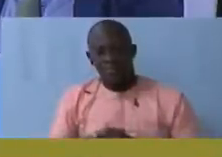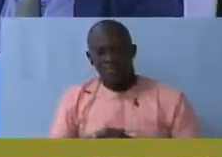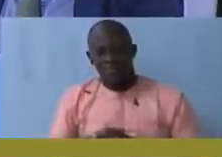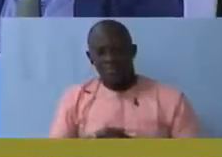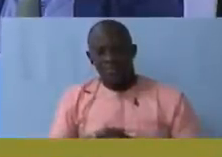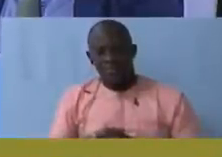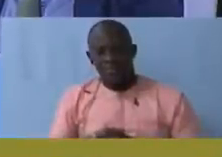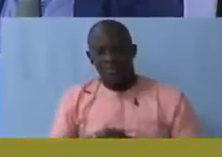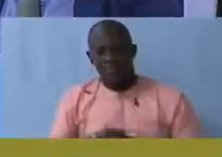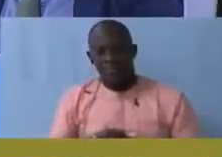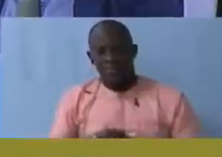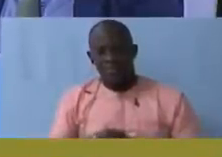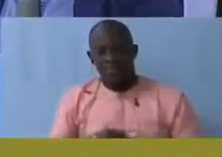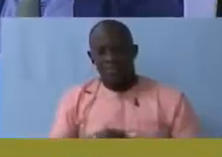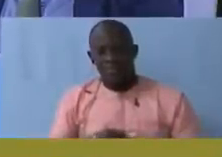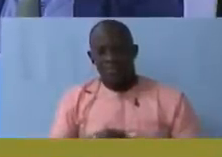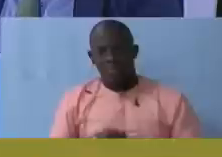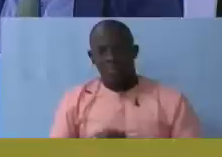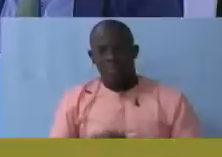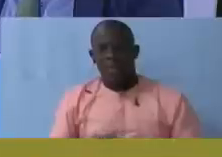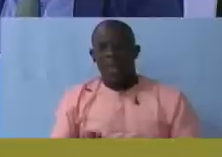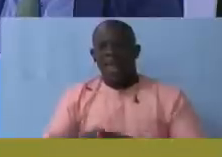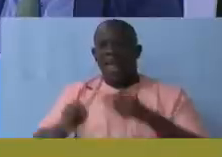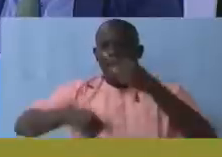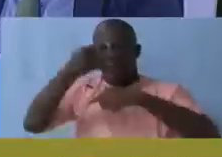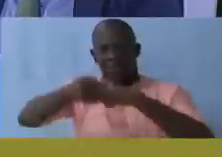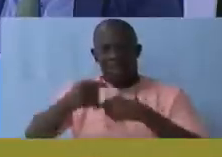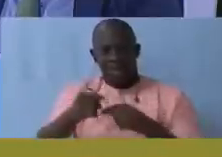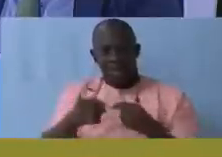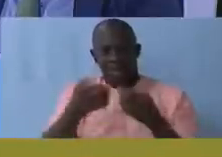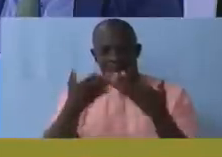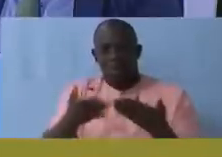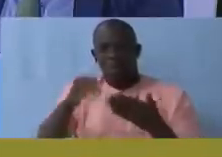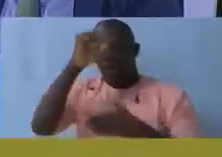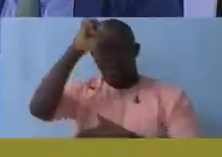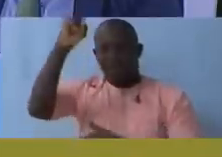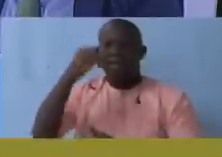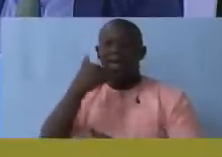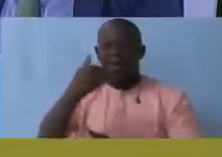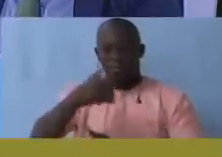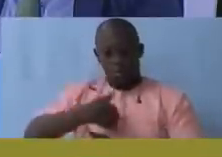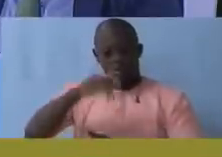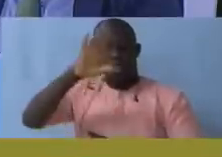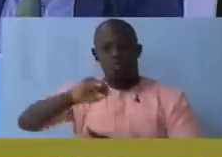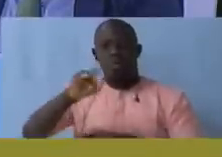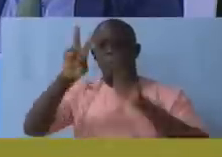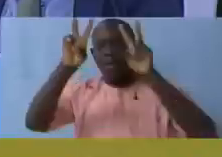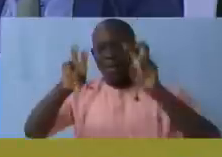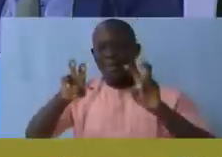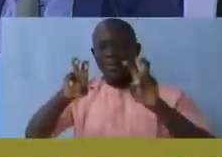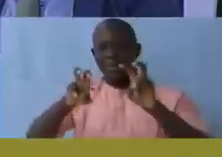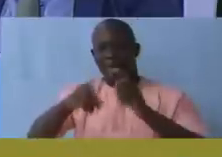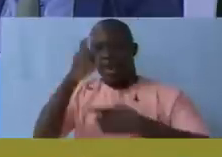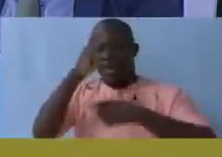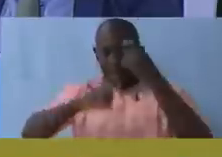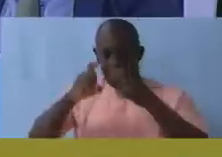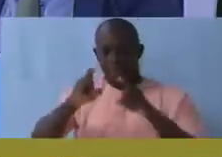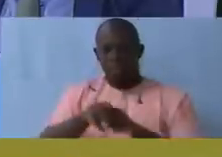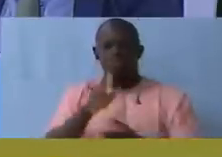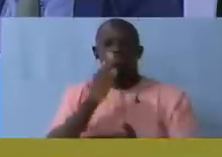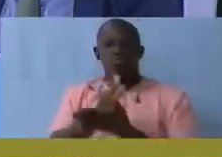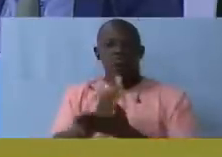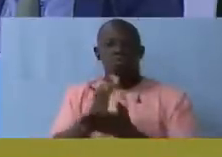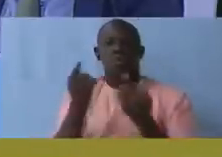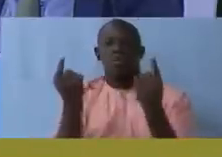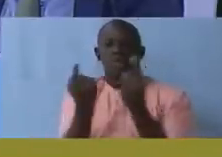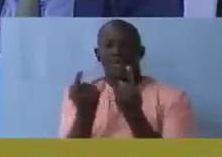he asked me to do the test. We don't have the facilities there. And I'm not